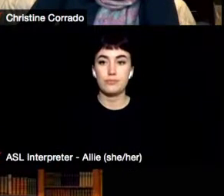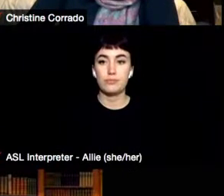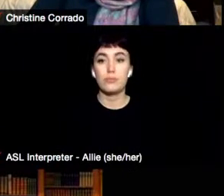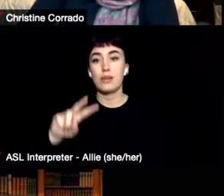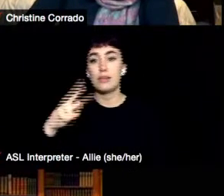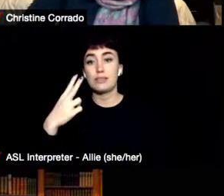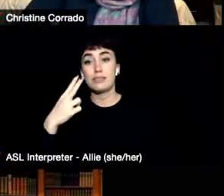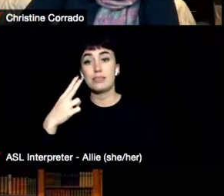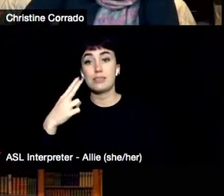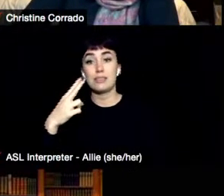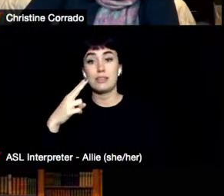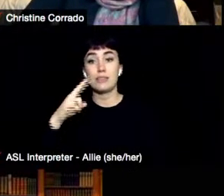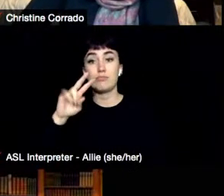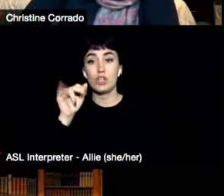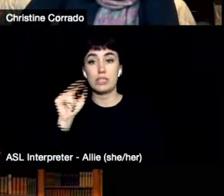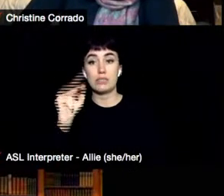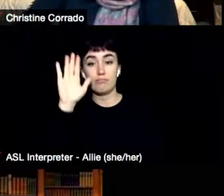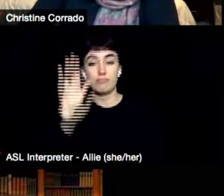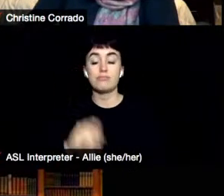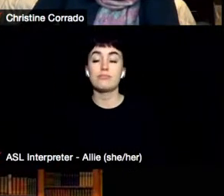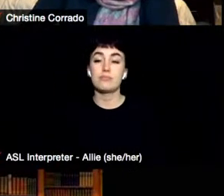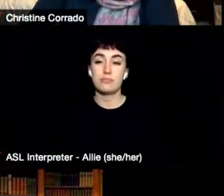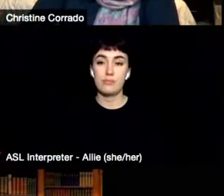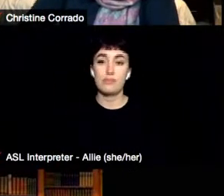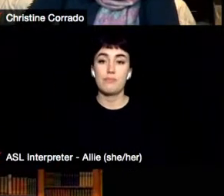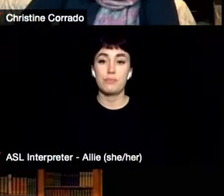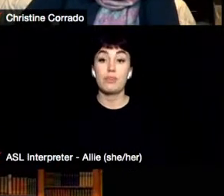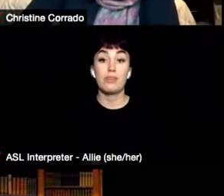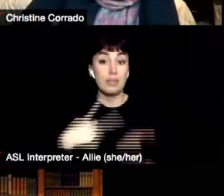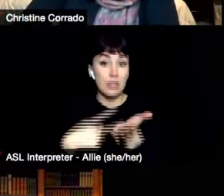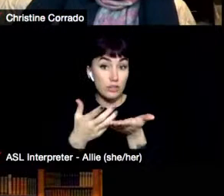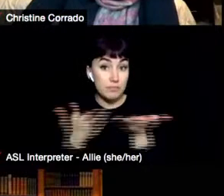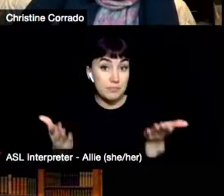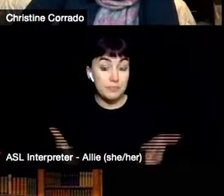Second. Thank you, Jason. Discussion?